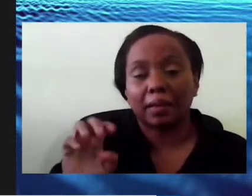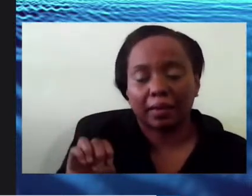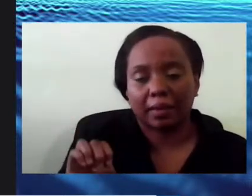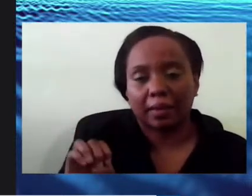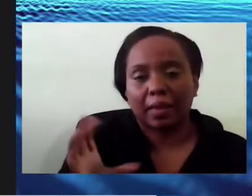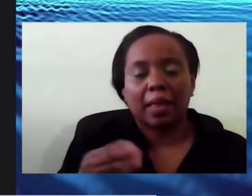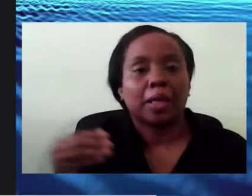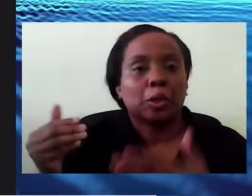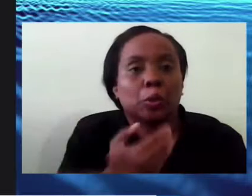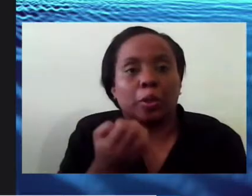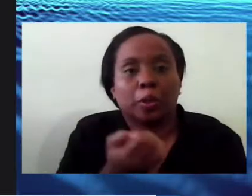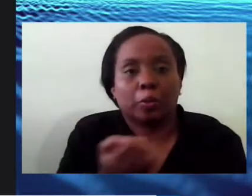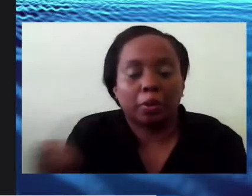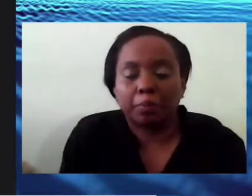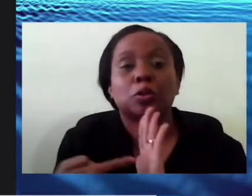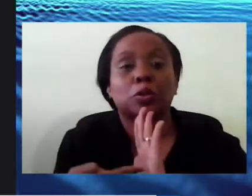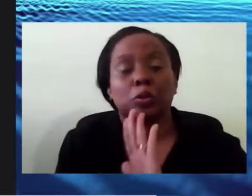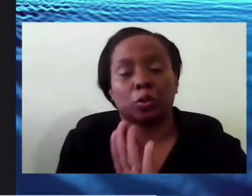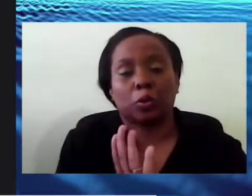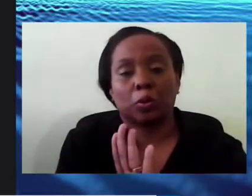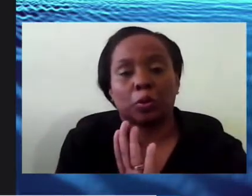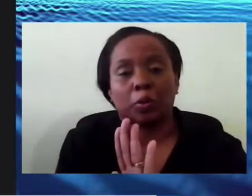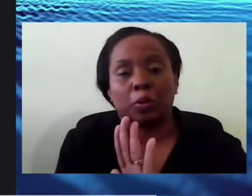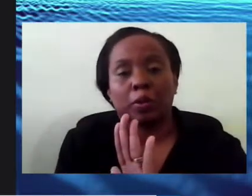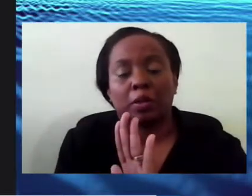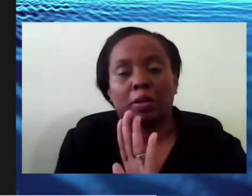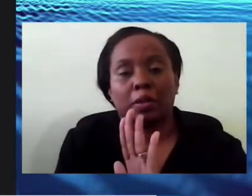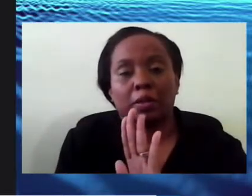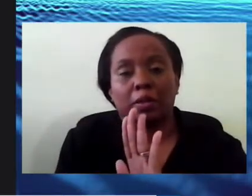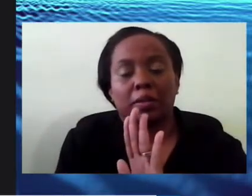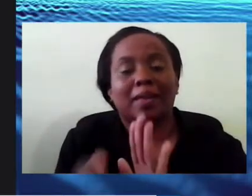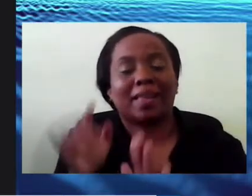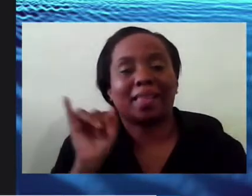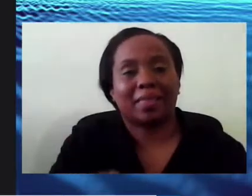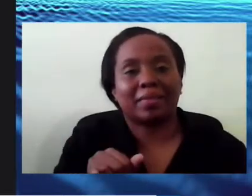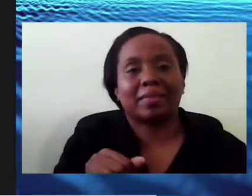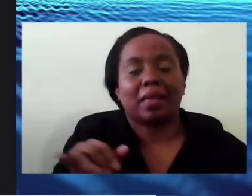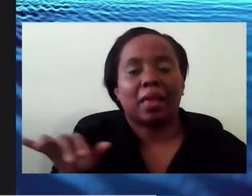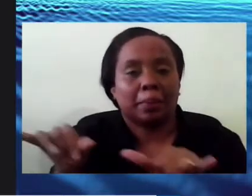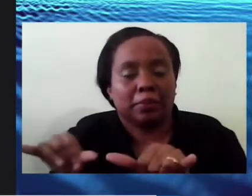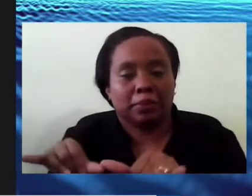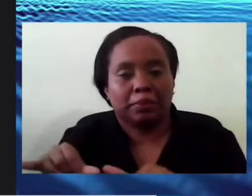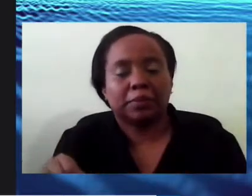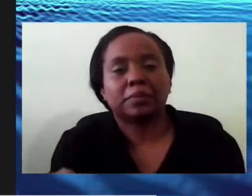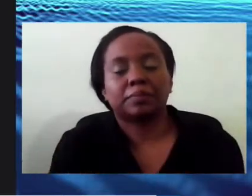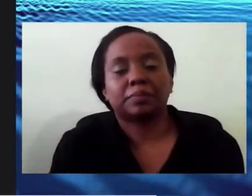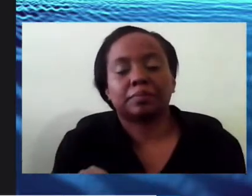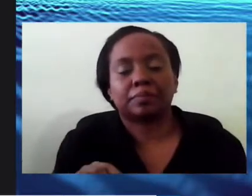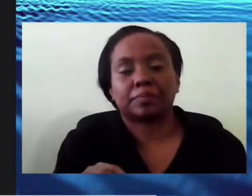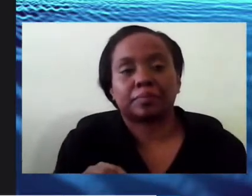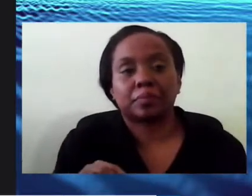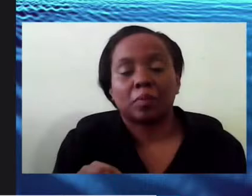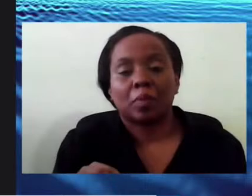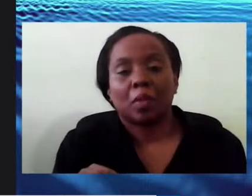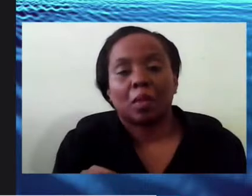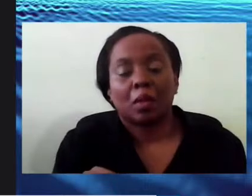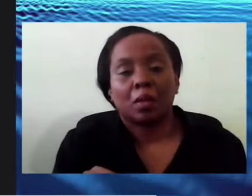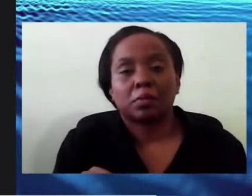results, which is the SO2 flux measurements. The thing with the ground deformation